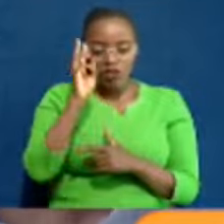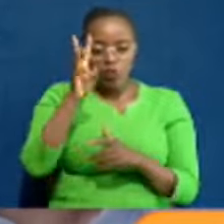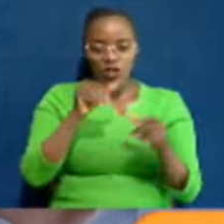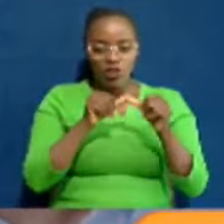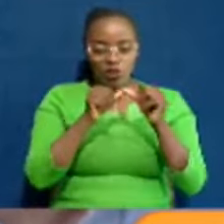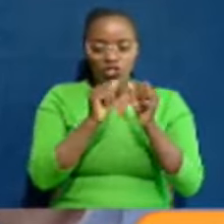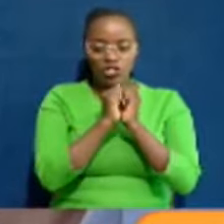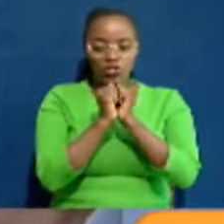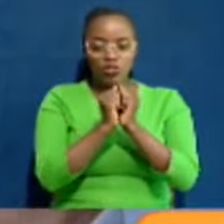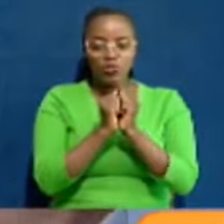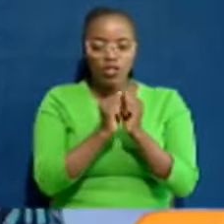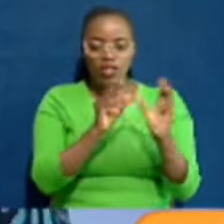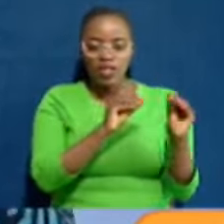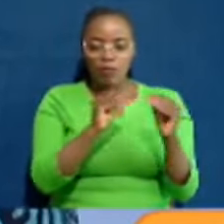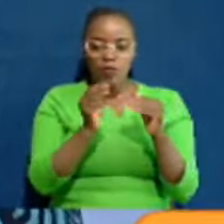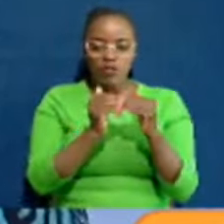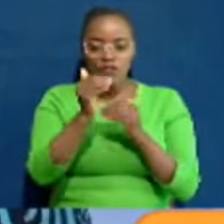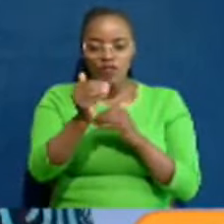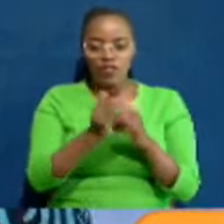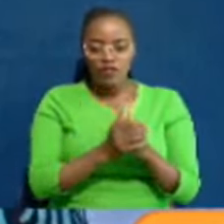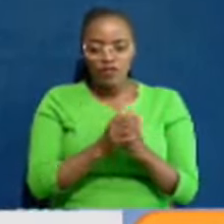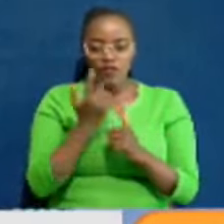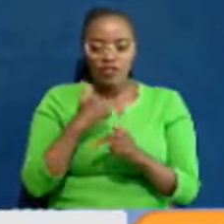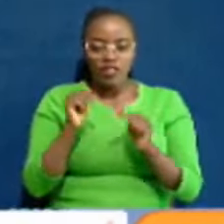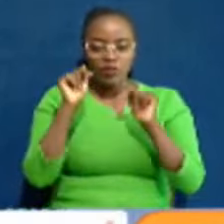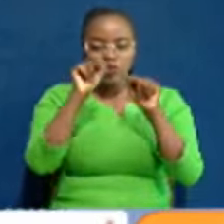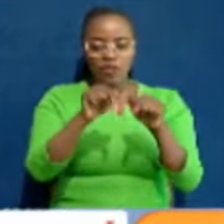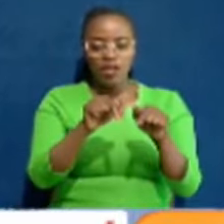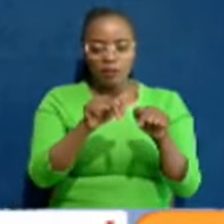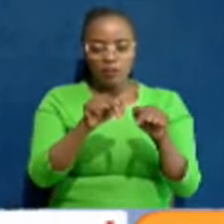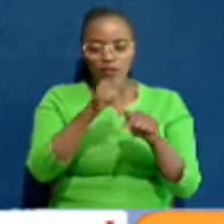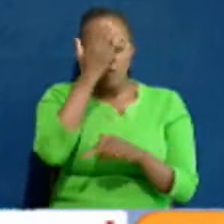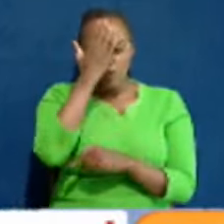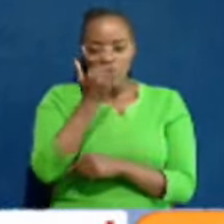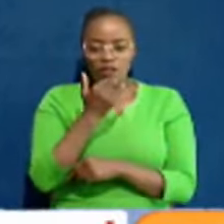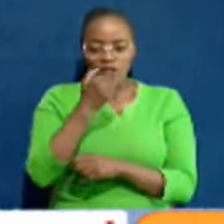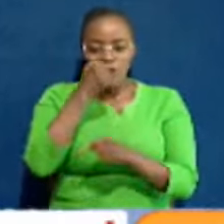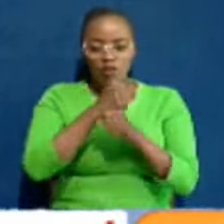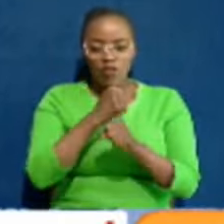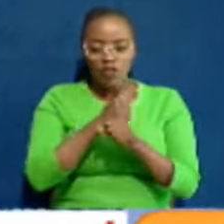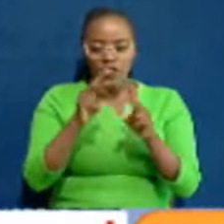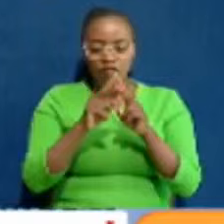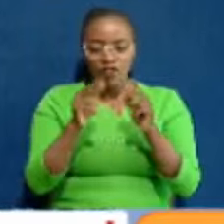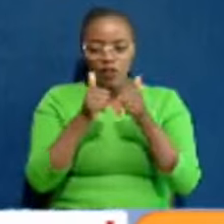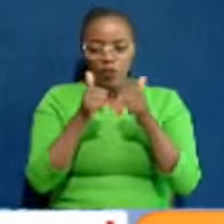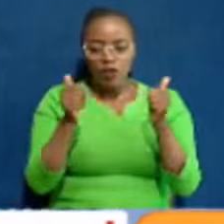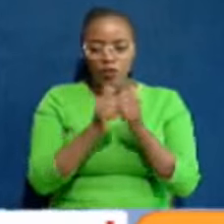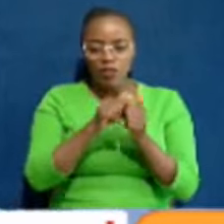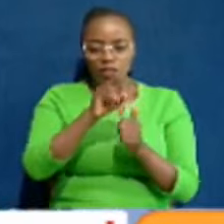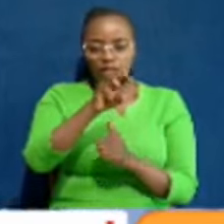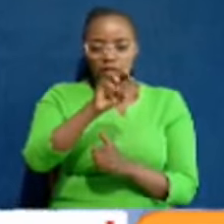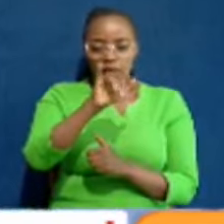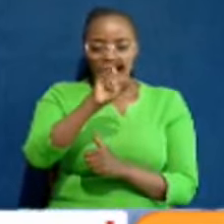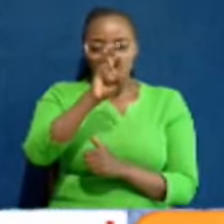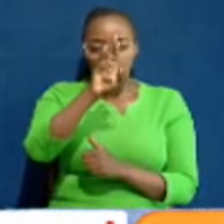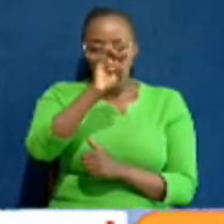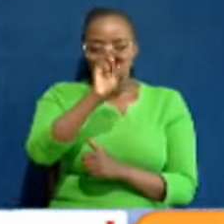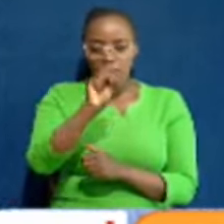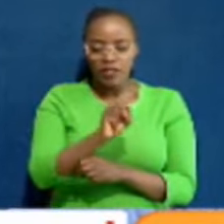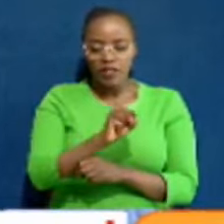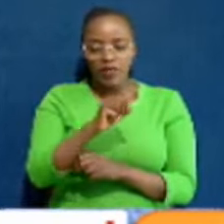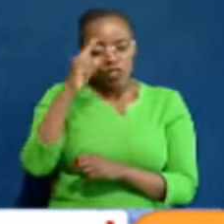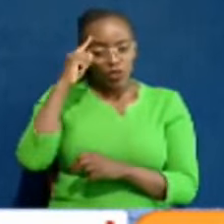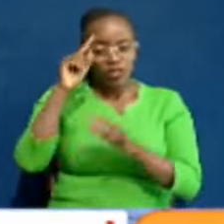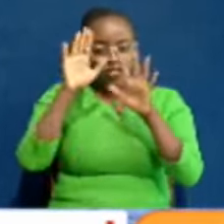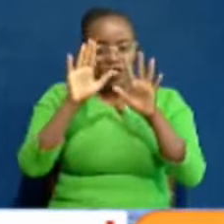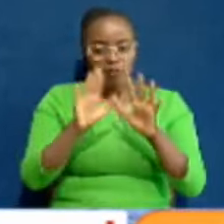continue together going forward. We have come here because we've worked very well with Miramas, and we thought it's very